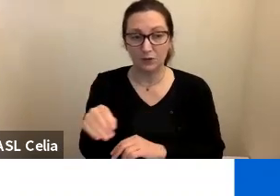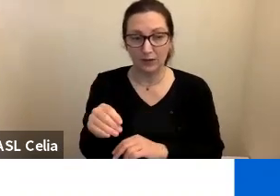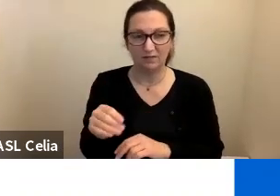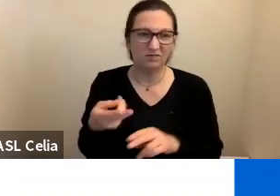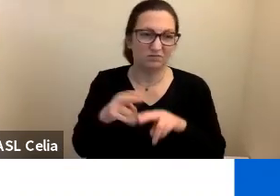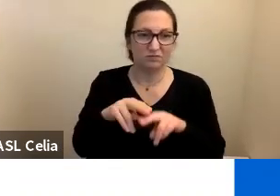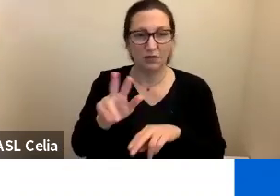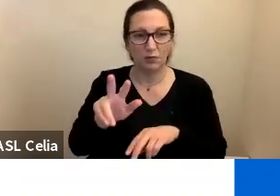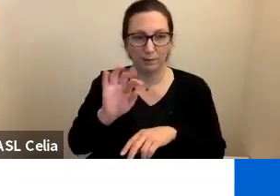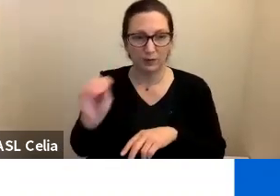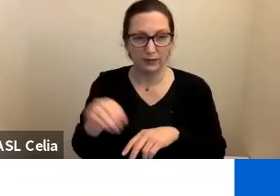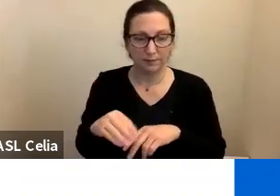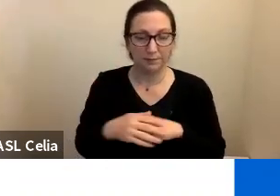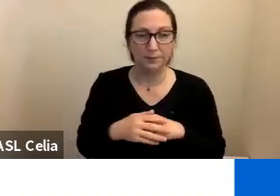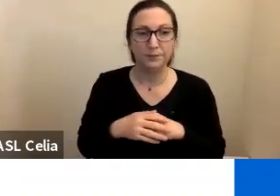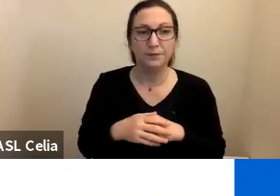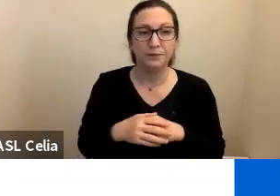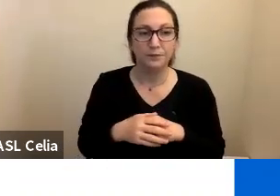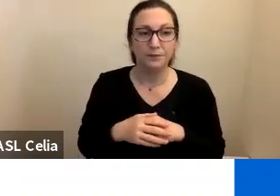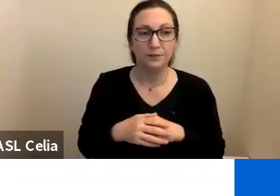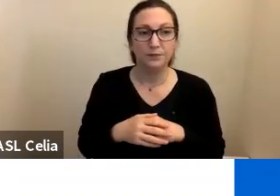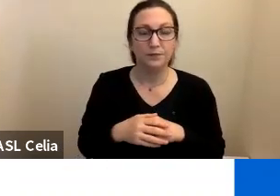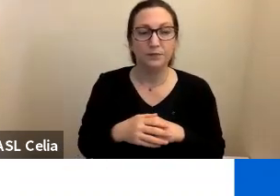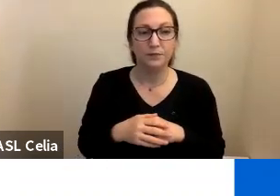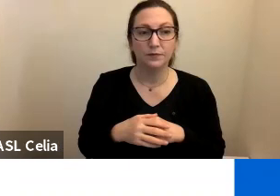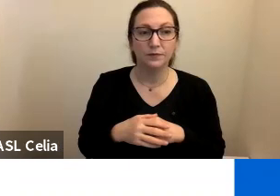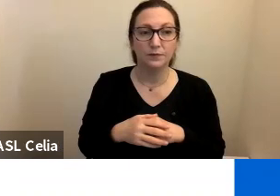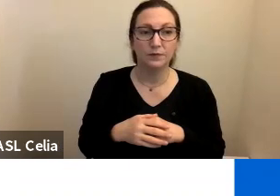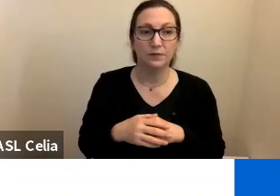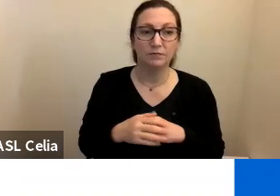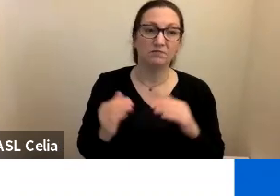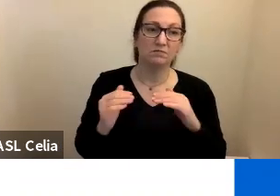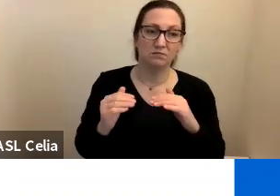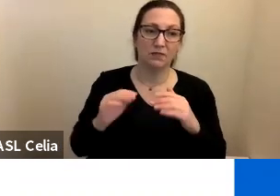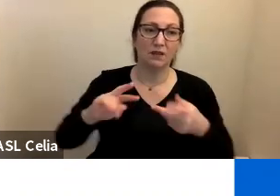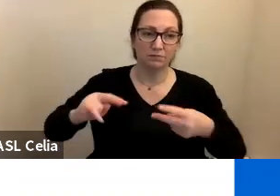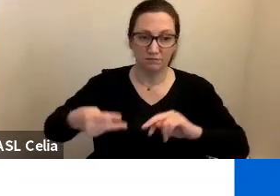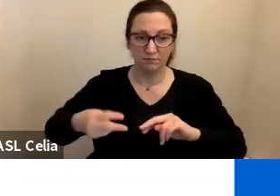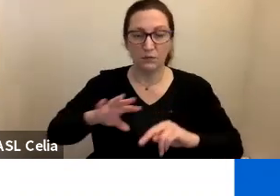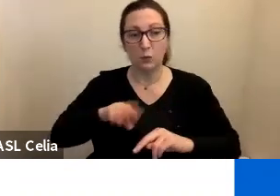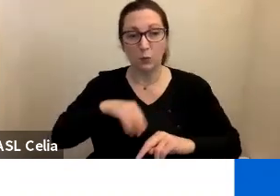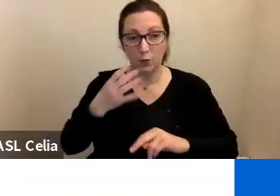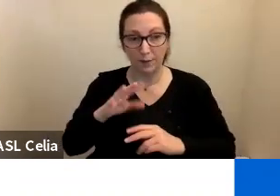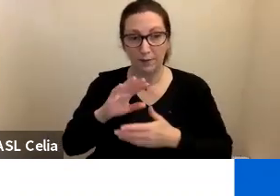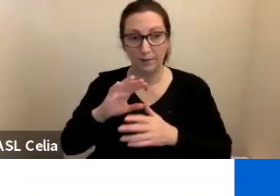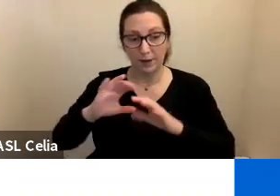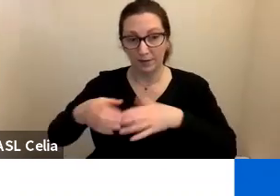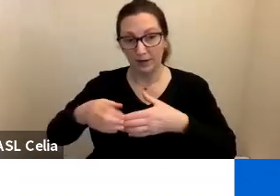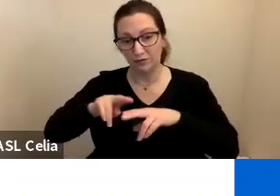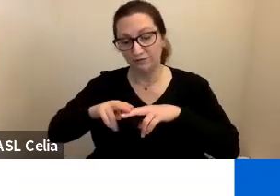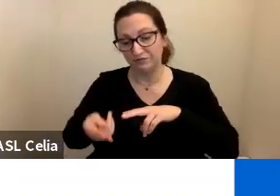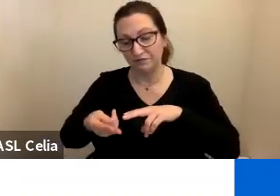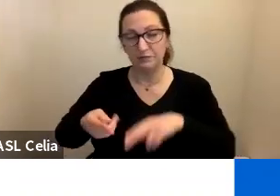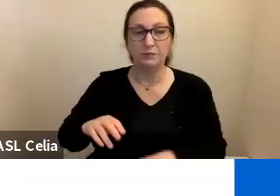increase. And then conversely, you see a decline in our white student population of about